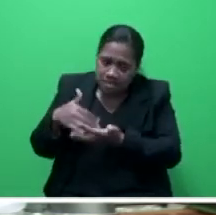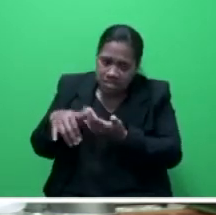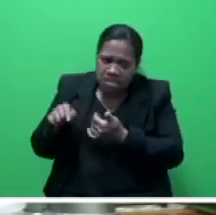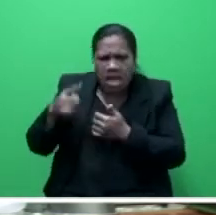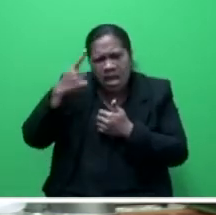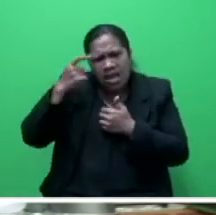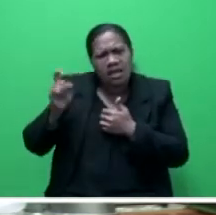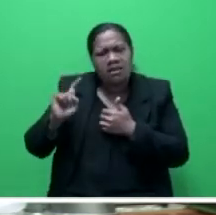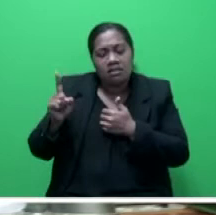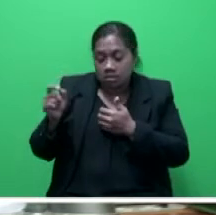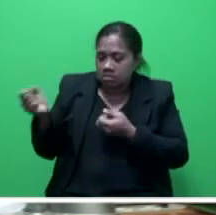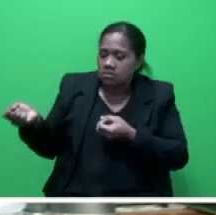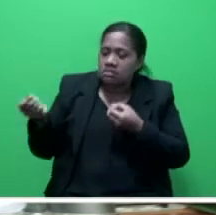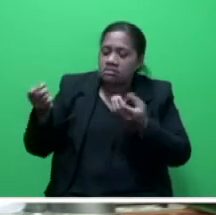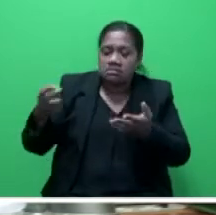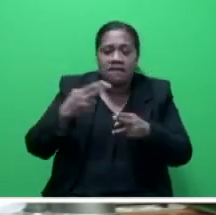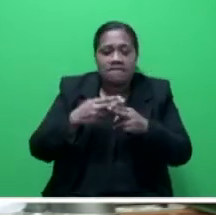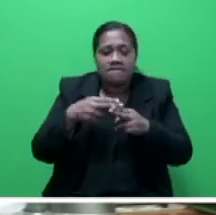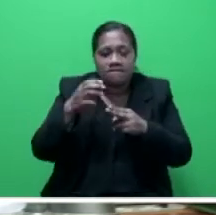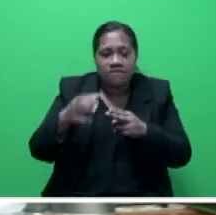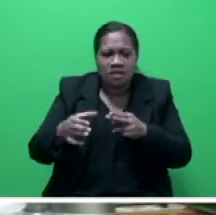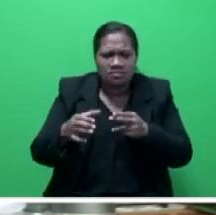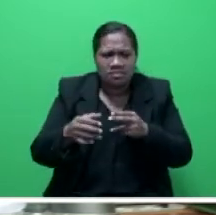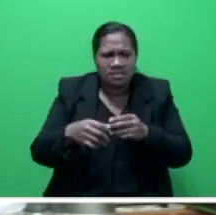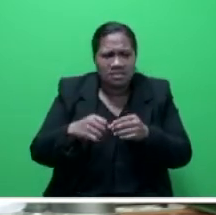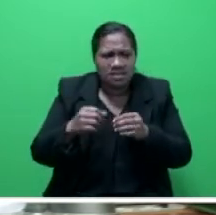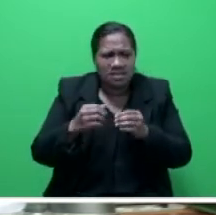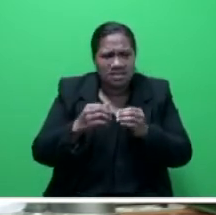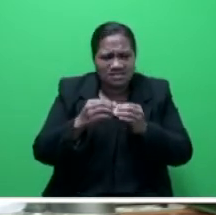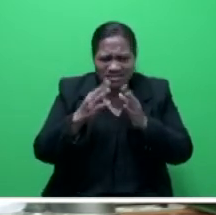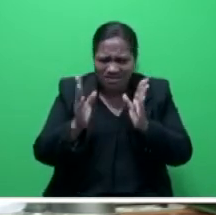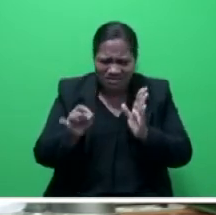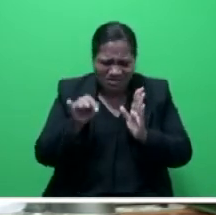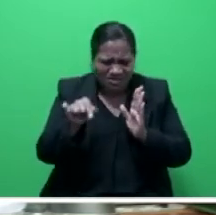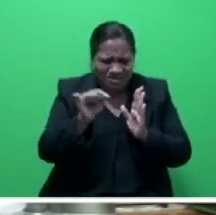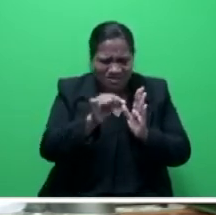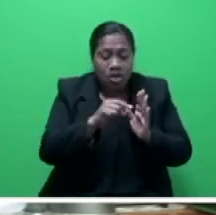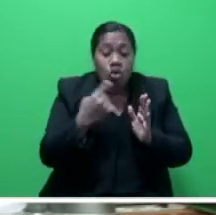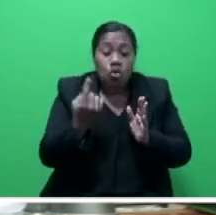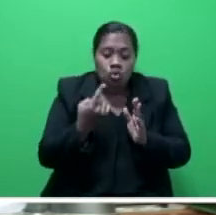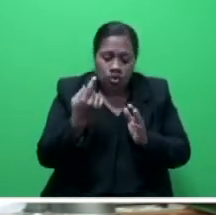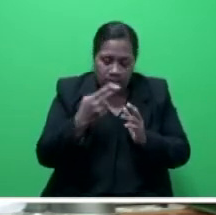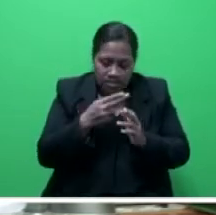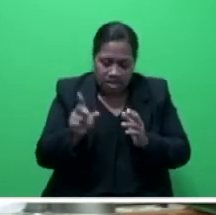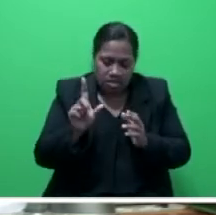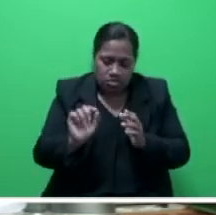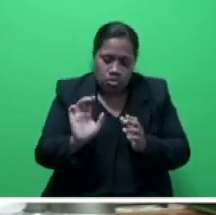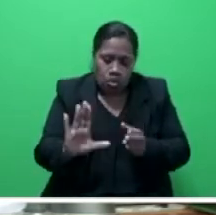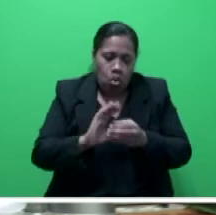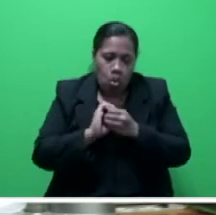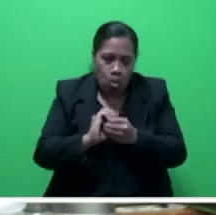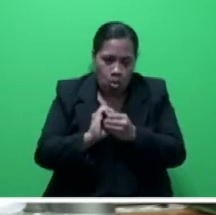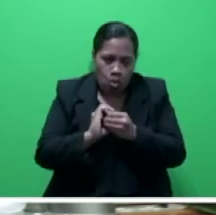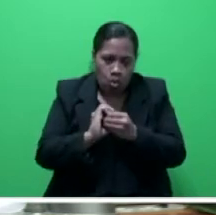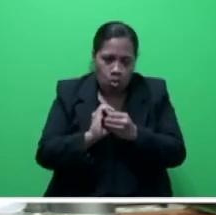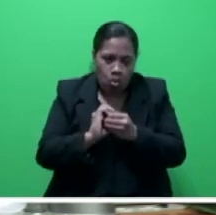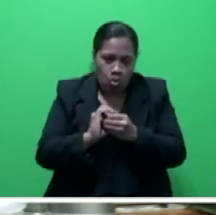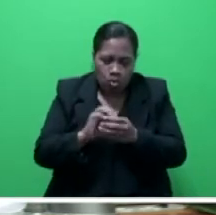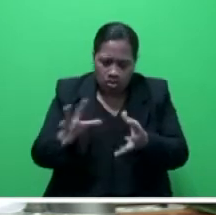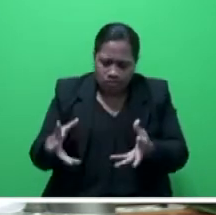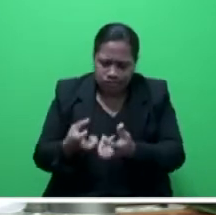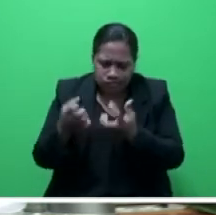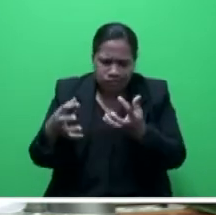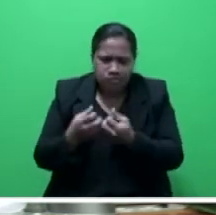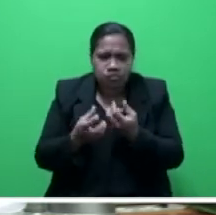supply this to farmers, household sector, who will then develop their own compost and then take this material and mix it with the compost